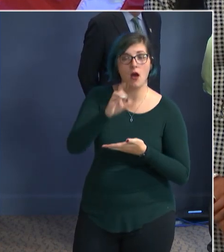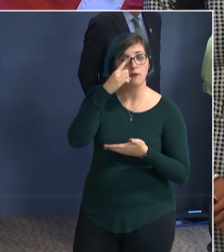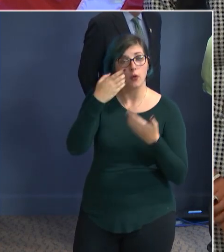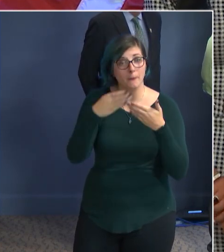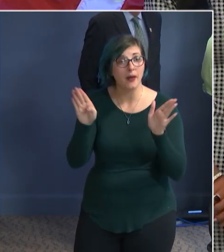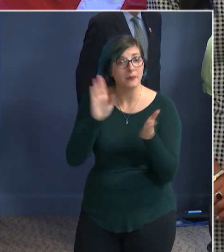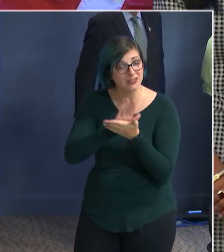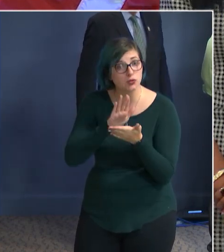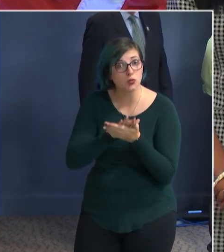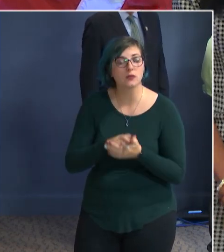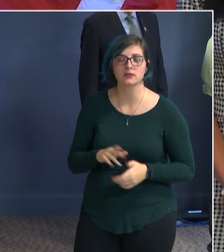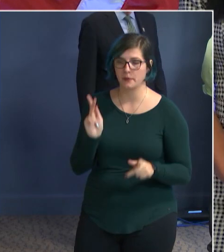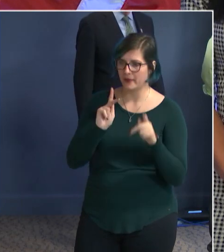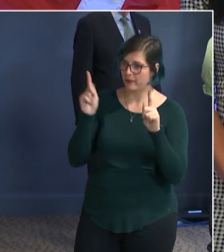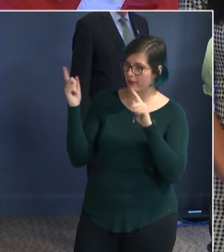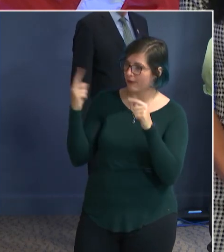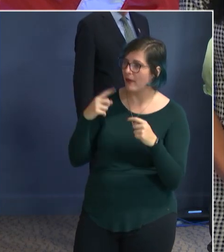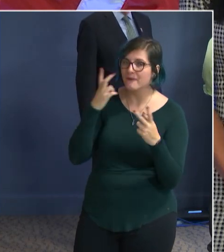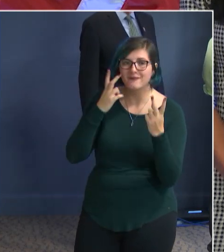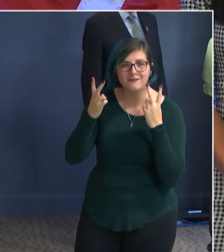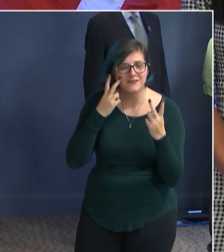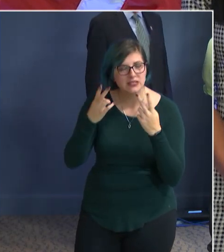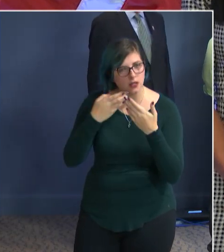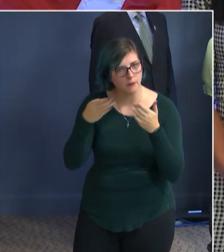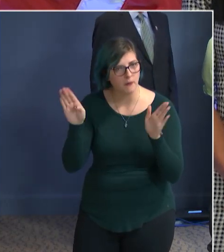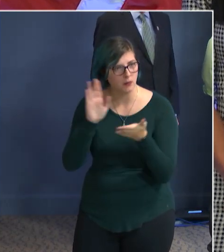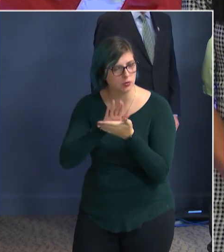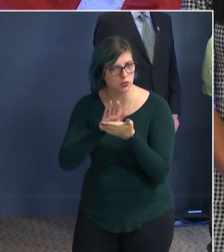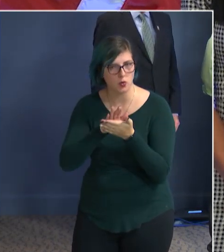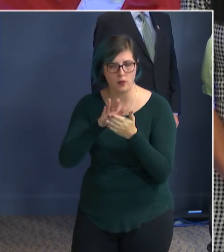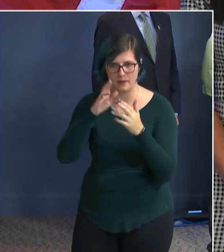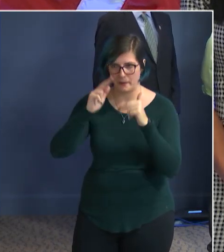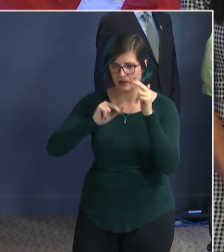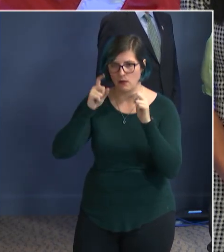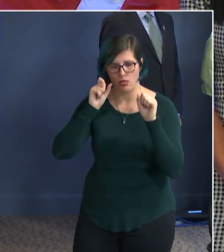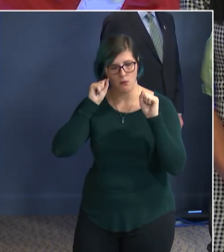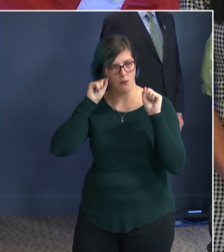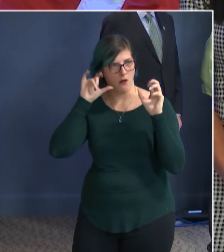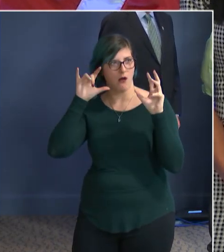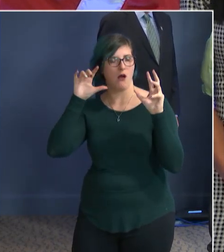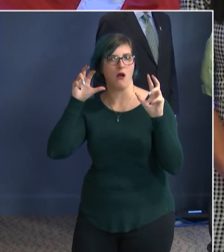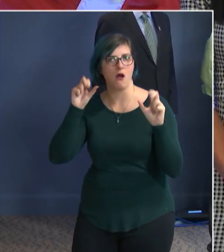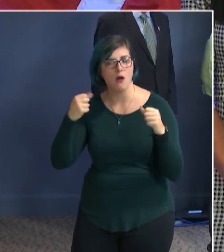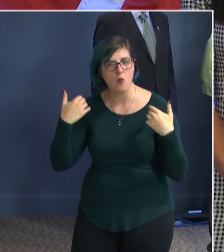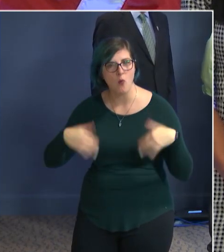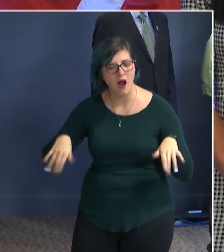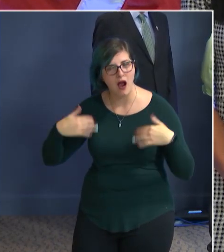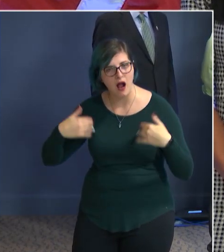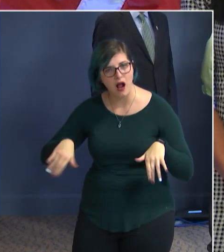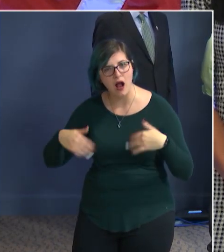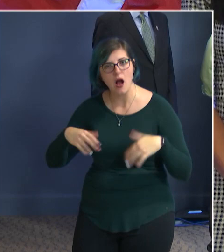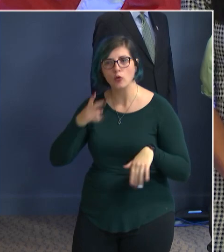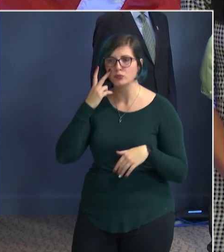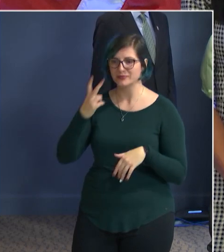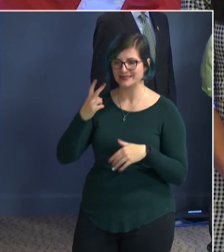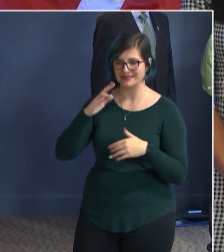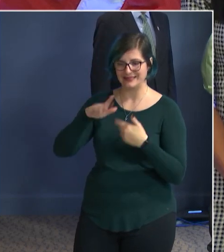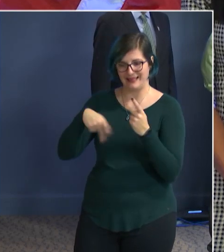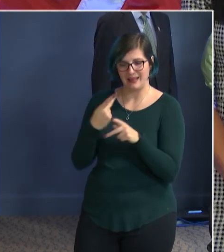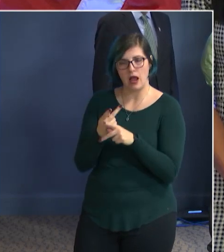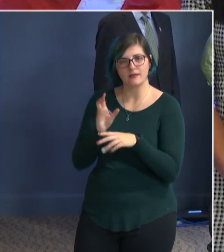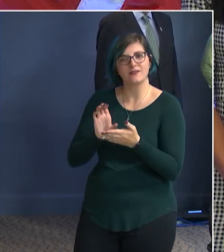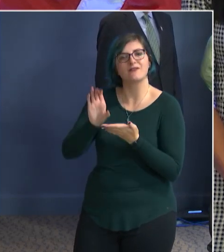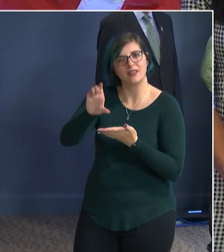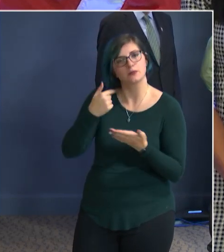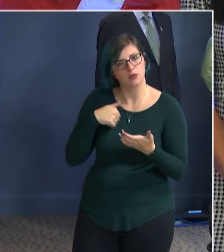When people come to our city and they visit some of our public school buildings, they're blown away by the type of facility investments.